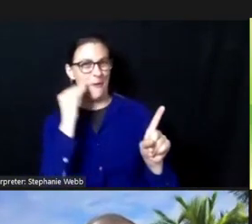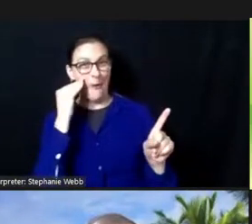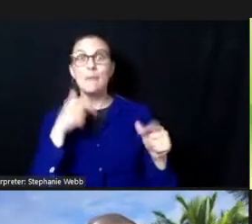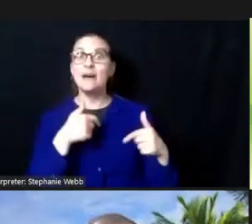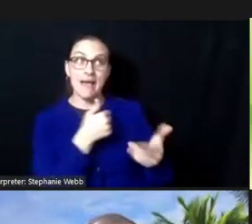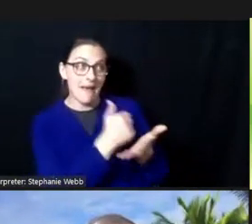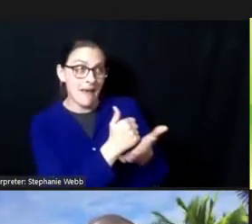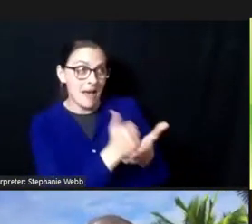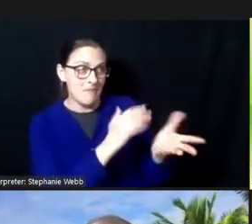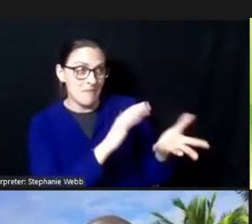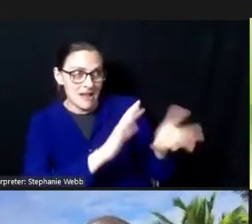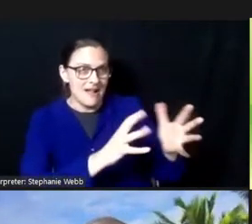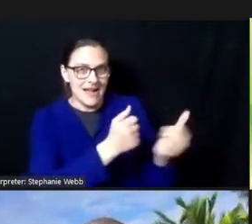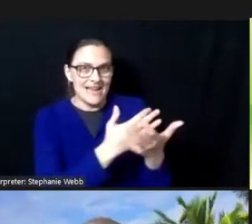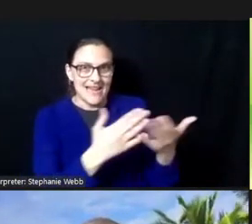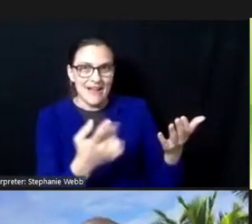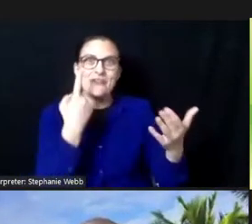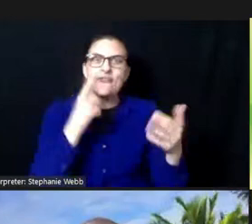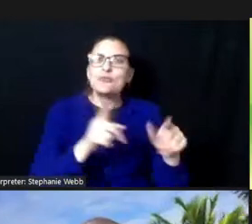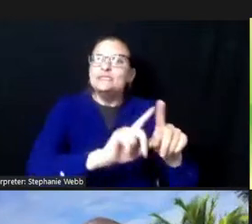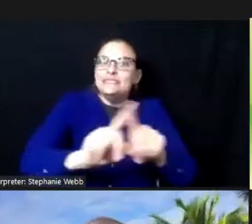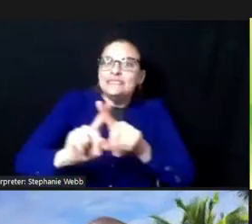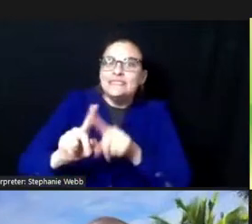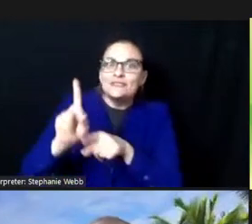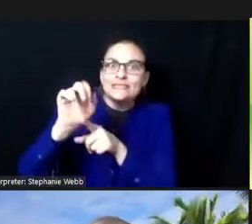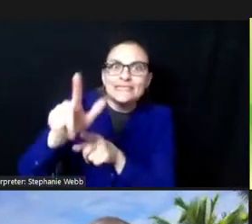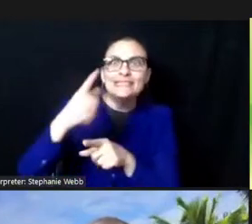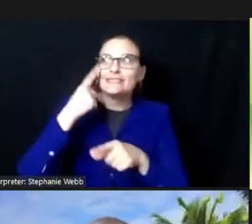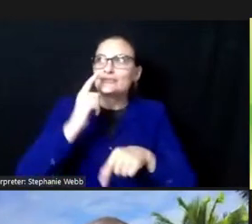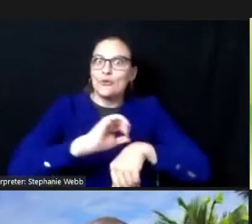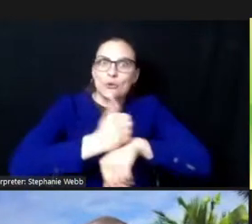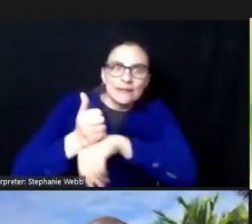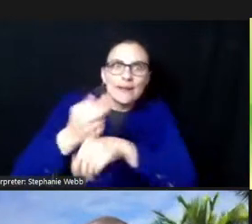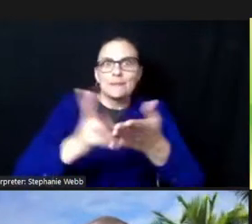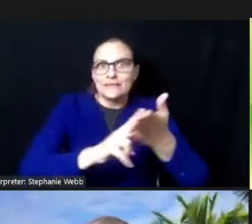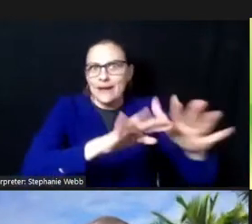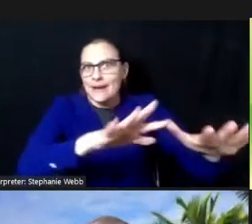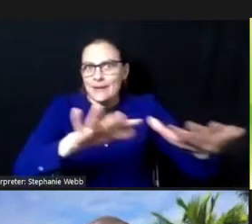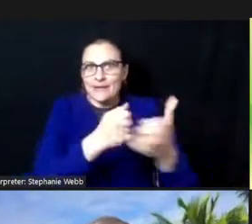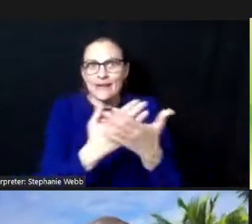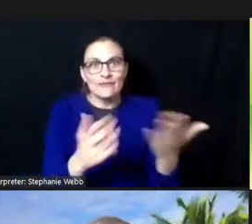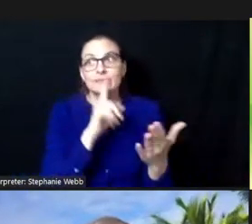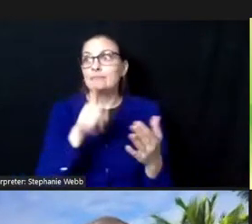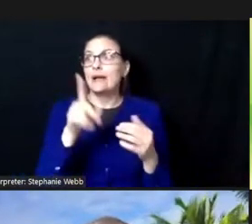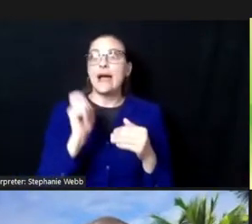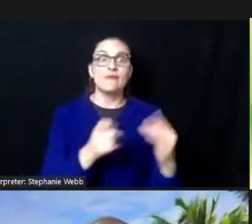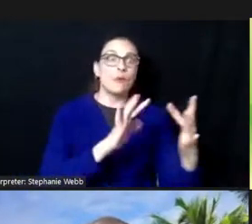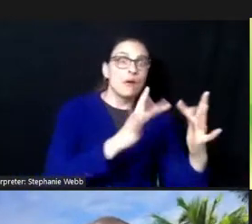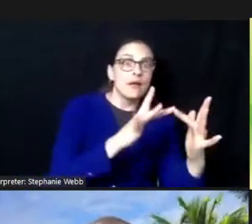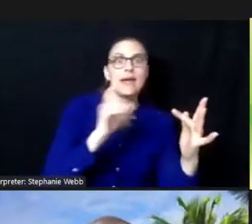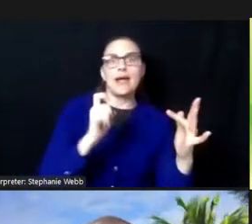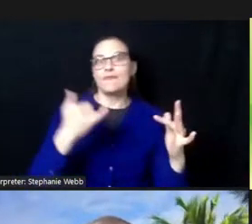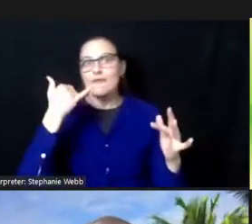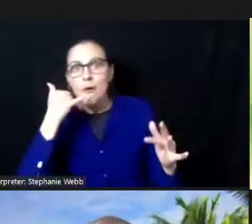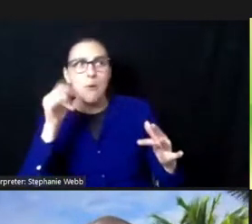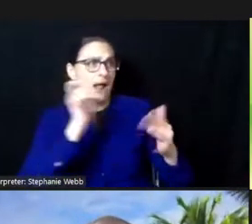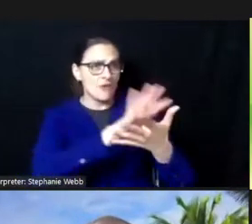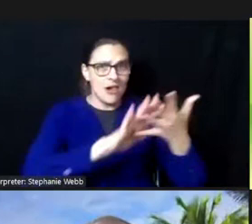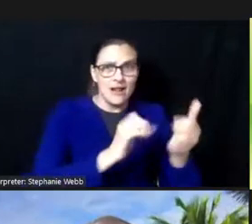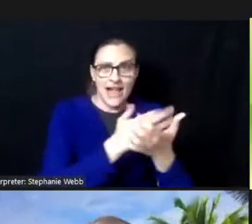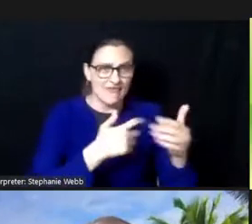experience that required kind of multimodal communication, both online and on the phone. And so I definitely hear where you're coming from on